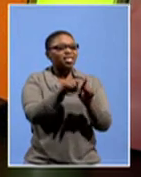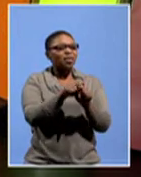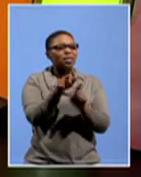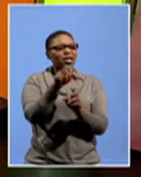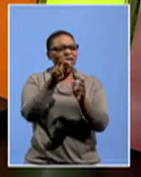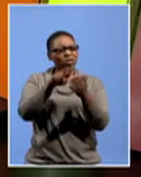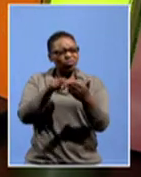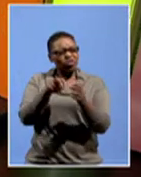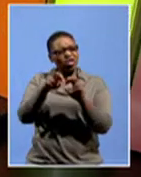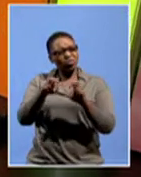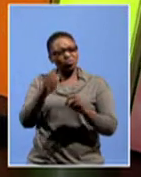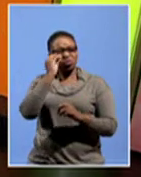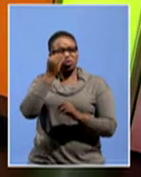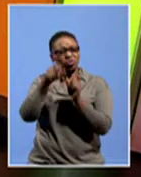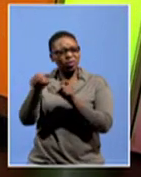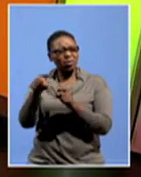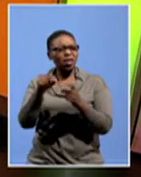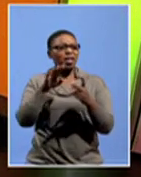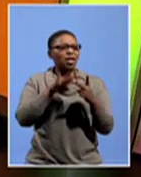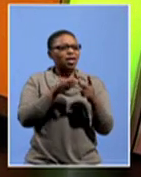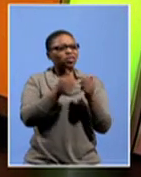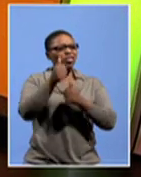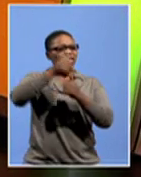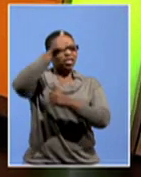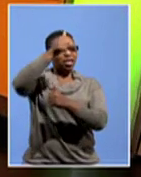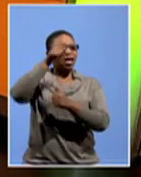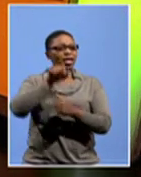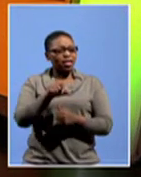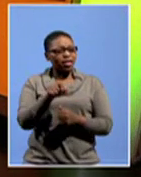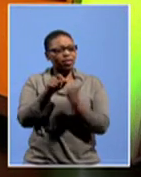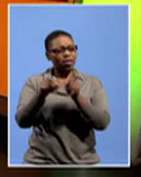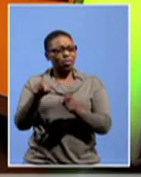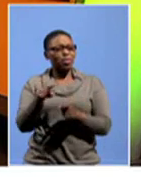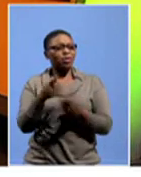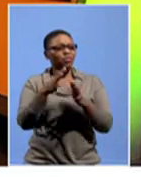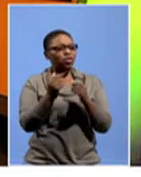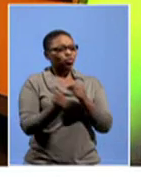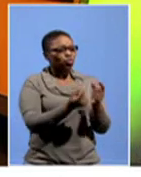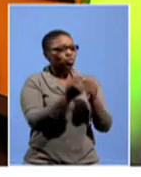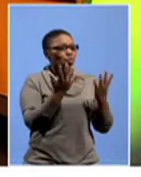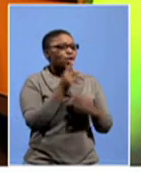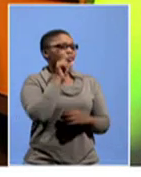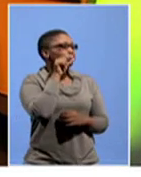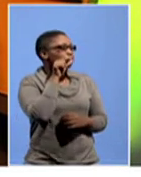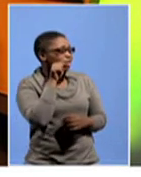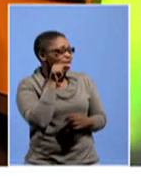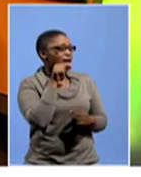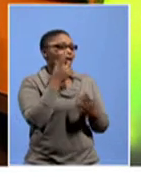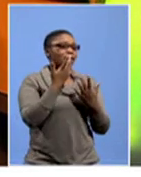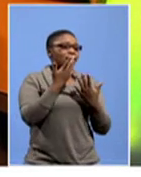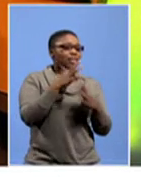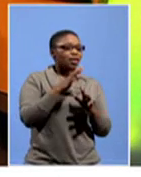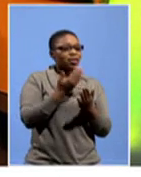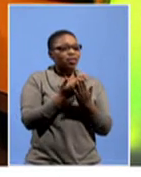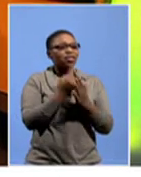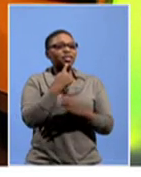political figures are frequently subjected to troll or bot armies. And these are people that are done usually on Twitter, where they go after a person.